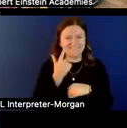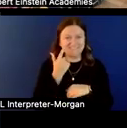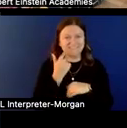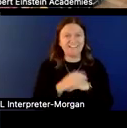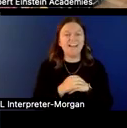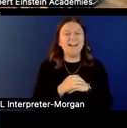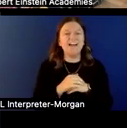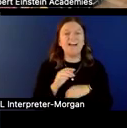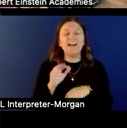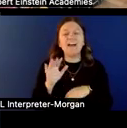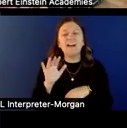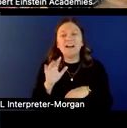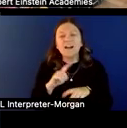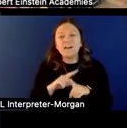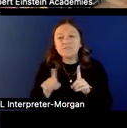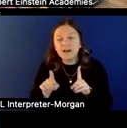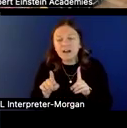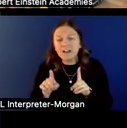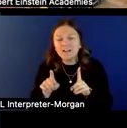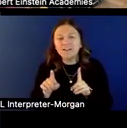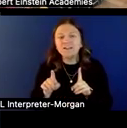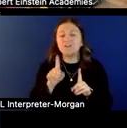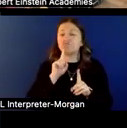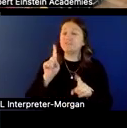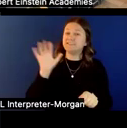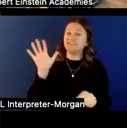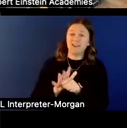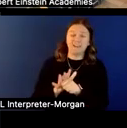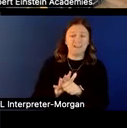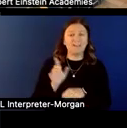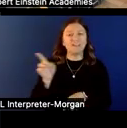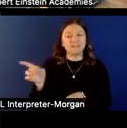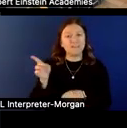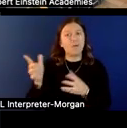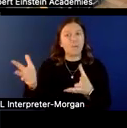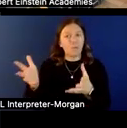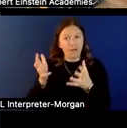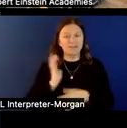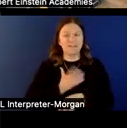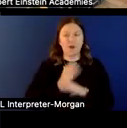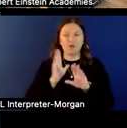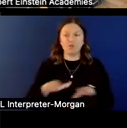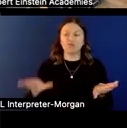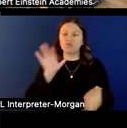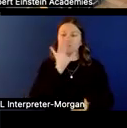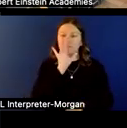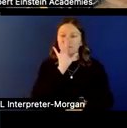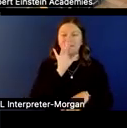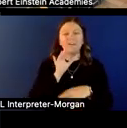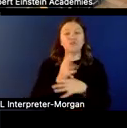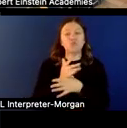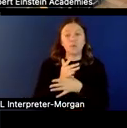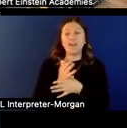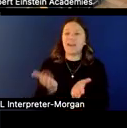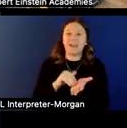What he is, though, he is very dedicated, and he wants our children to speak German. And again, this is all I can ask